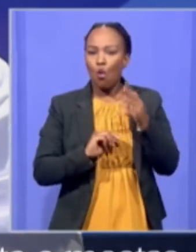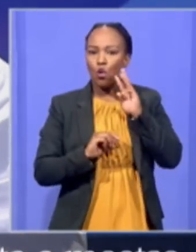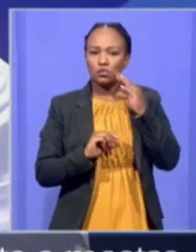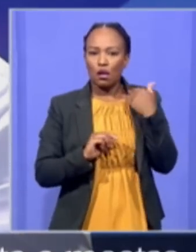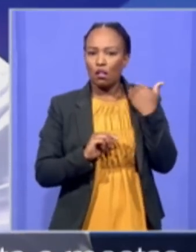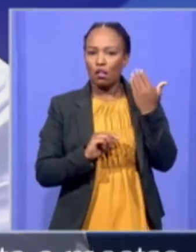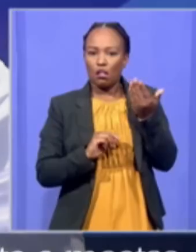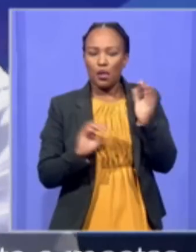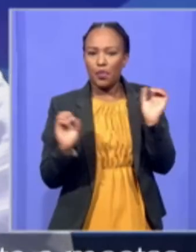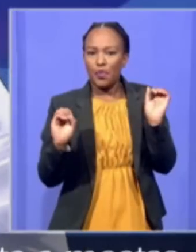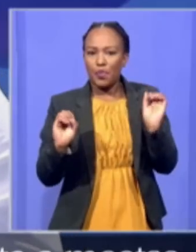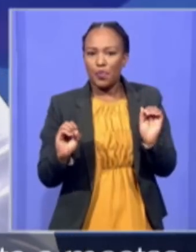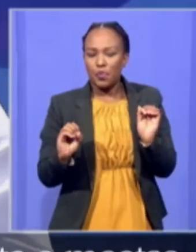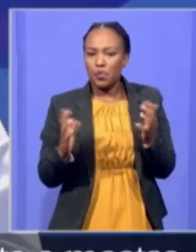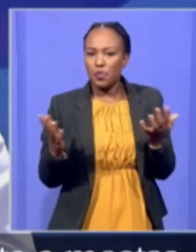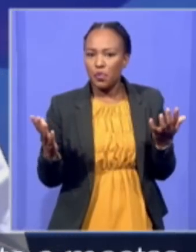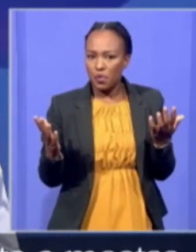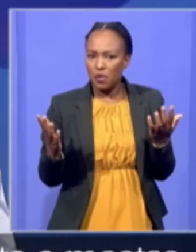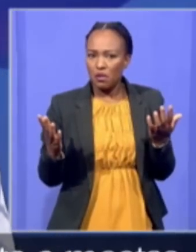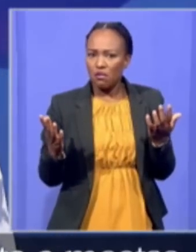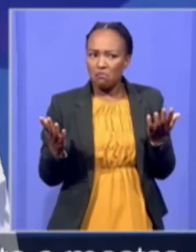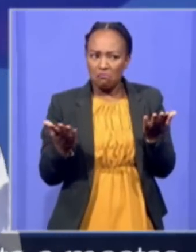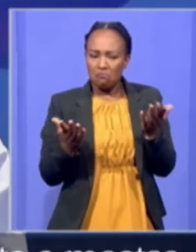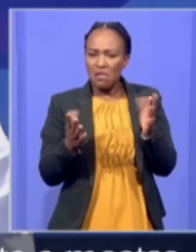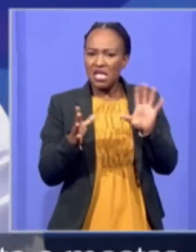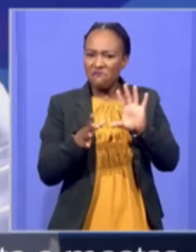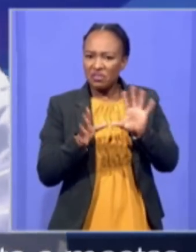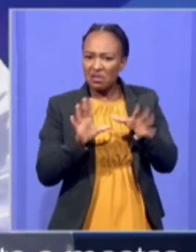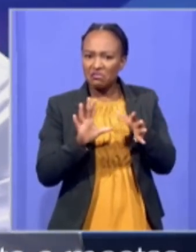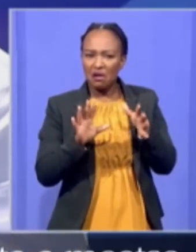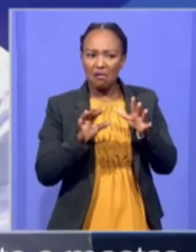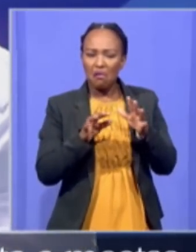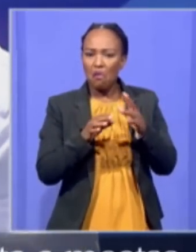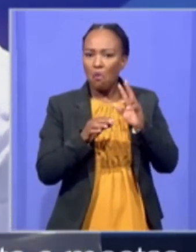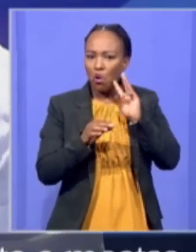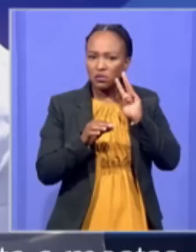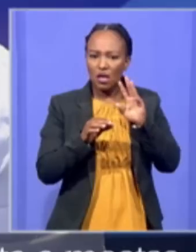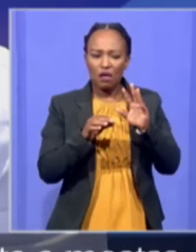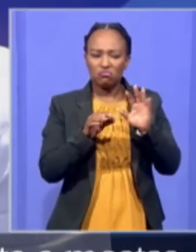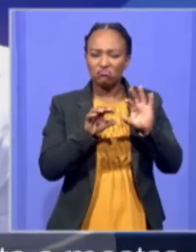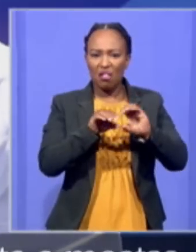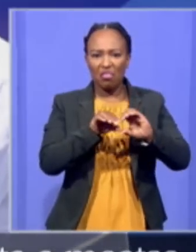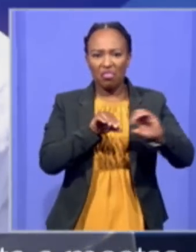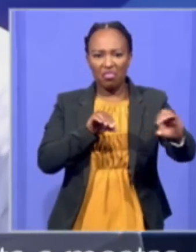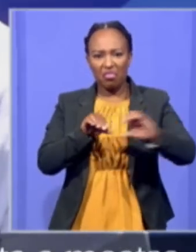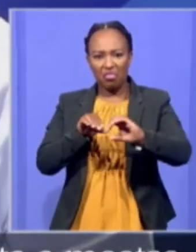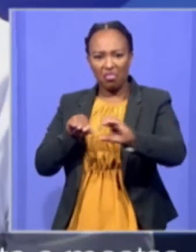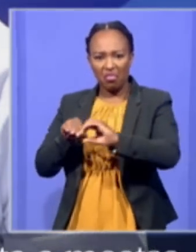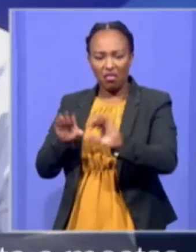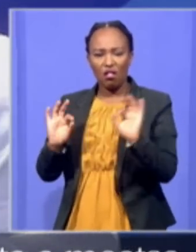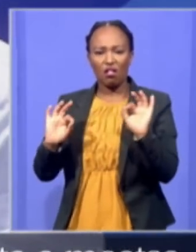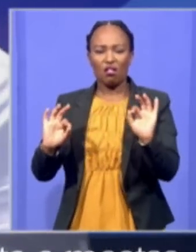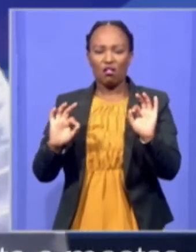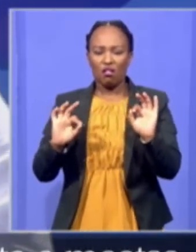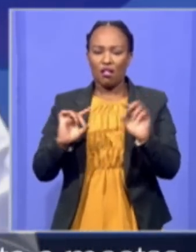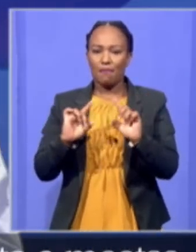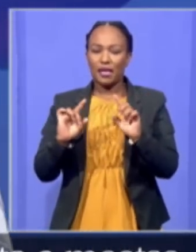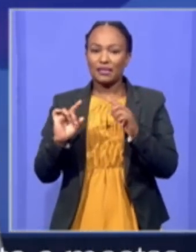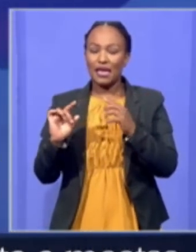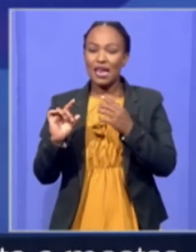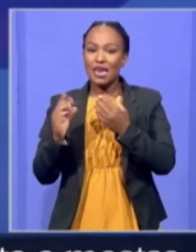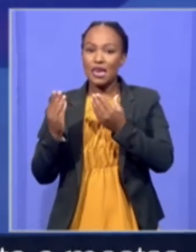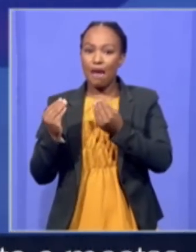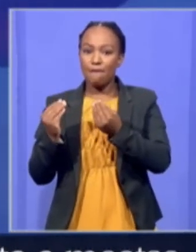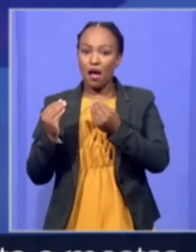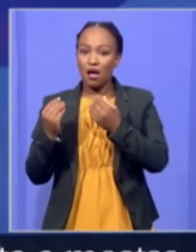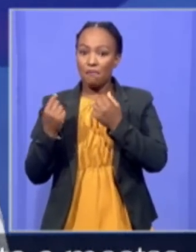months, despite having the necessary infrastructure. Behind me on this board, you can see the statistics